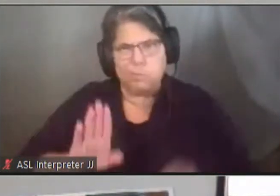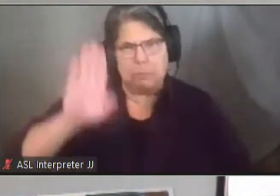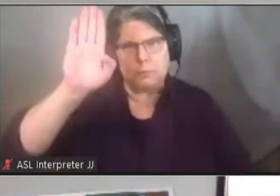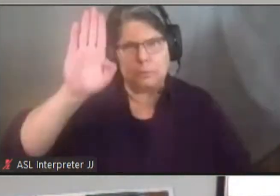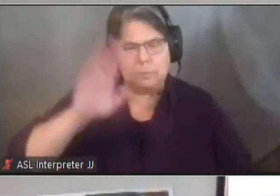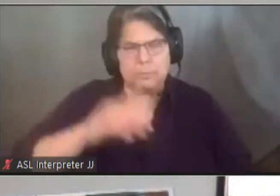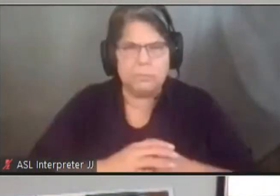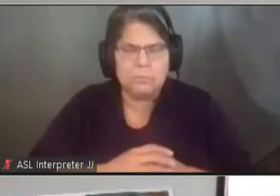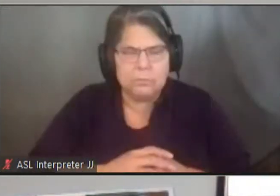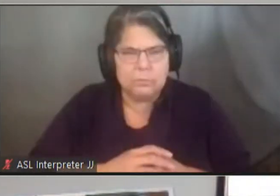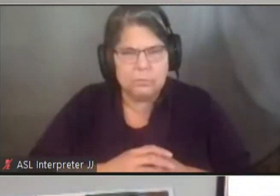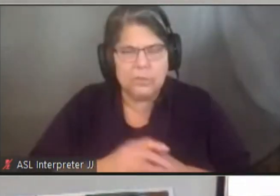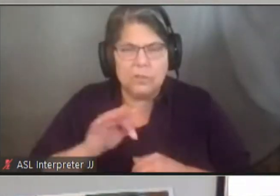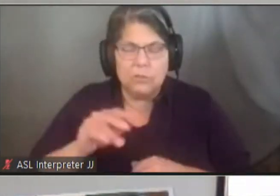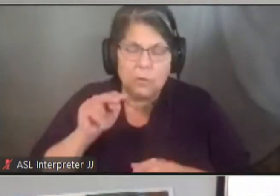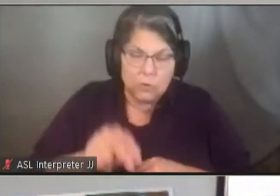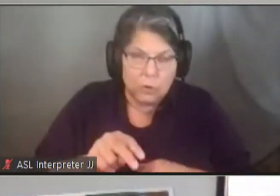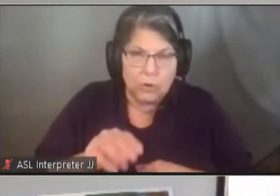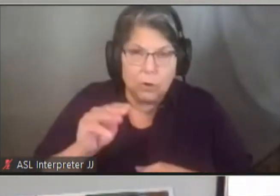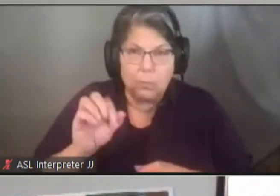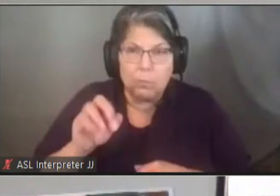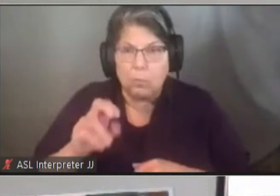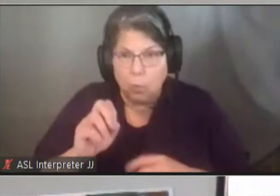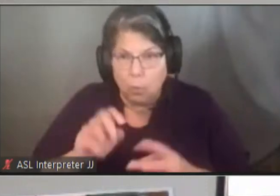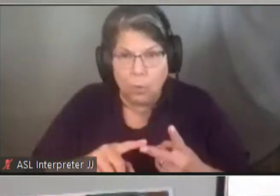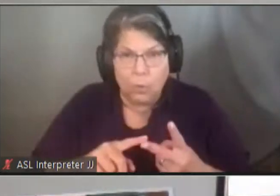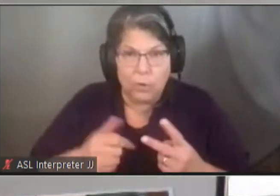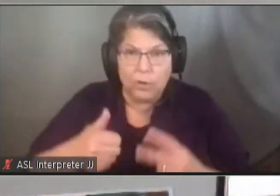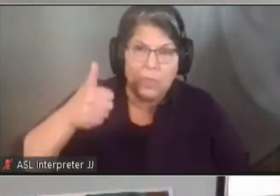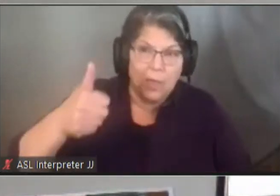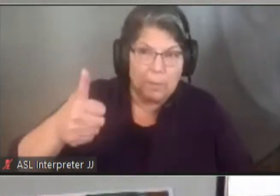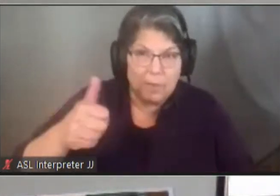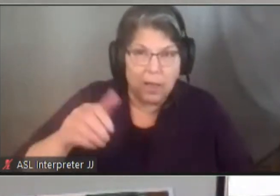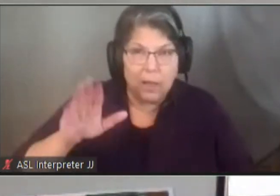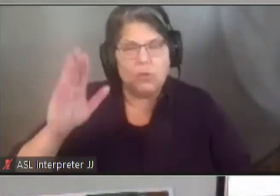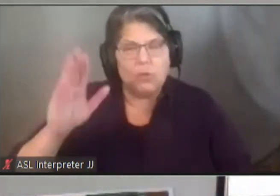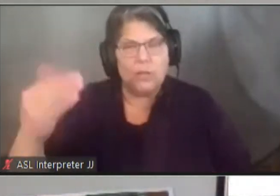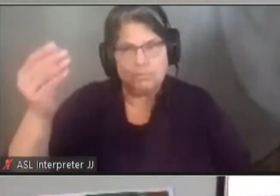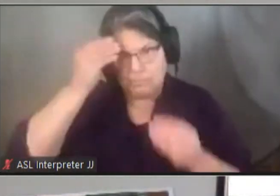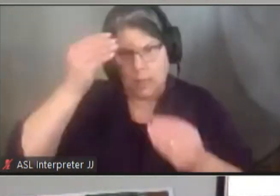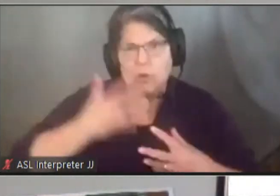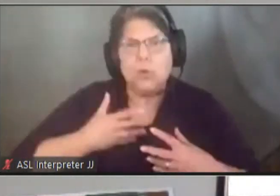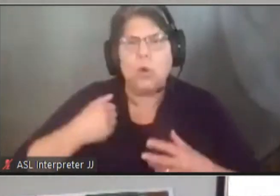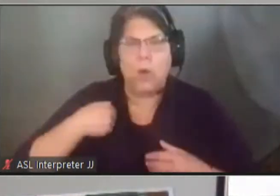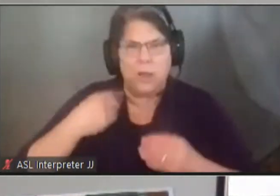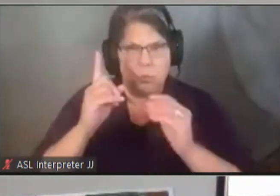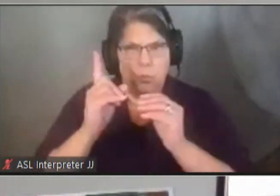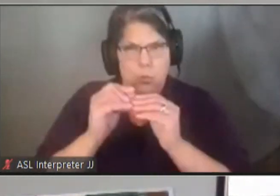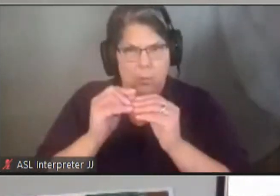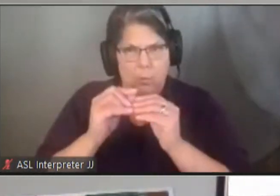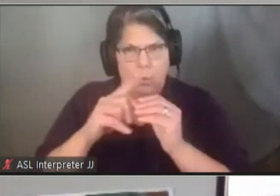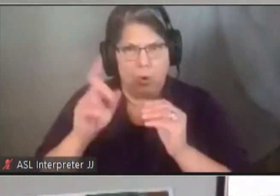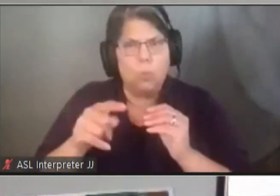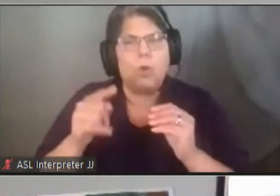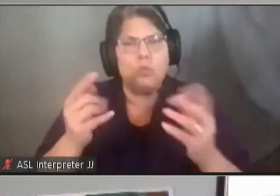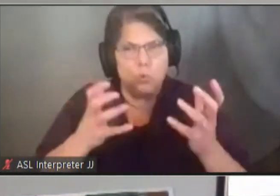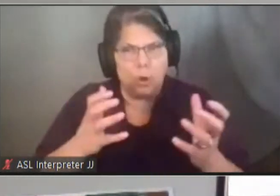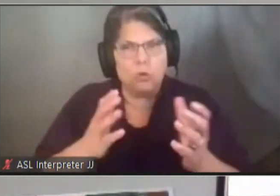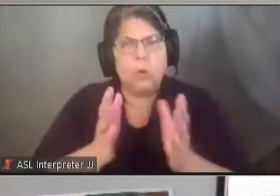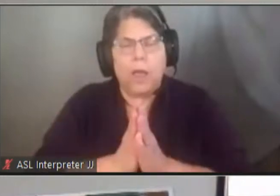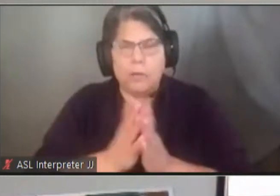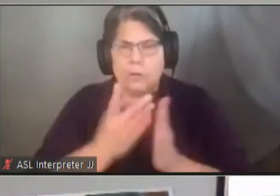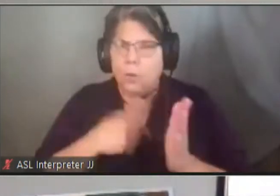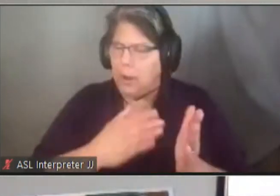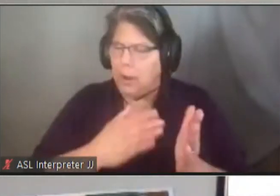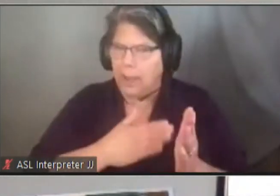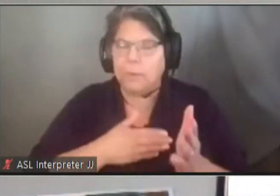You can clap or do the thumbs up. Just alert me virtually that you have one more question that you would like to ask, and we would be happy to do that for